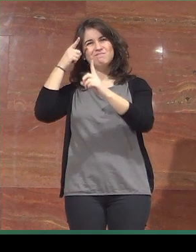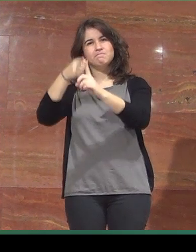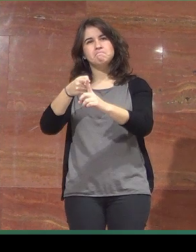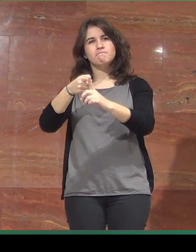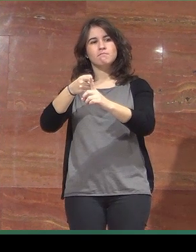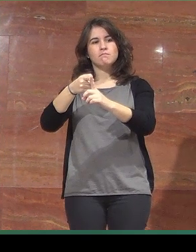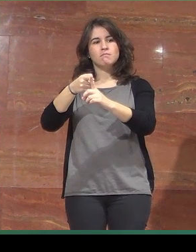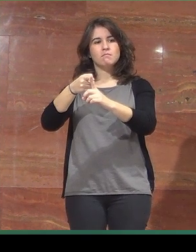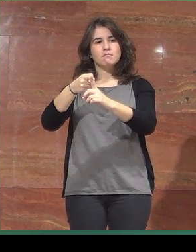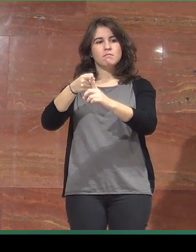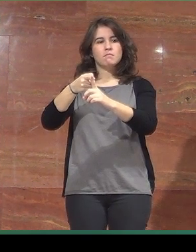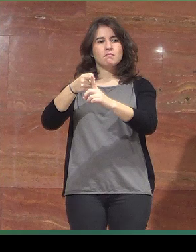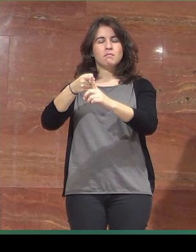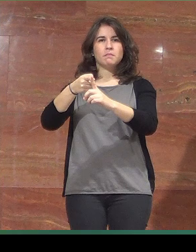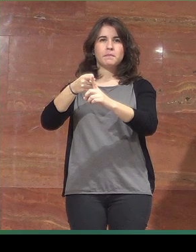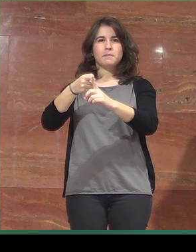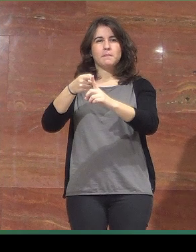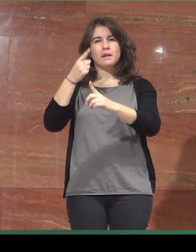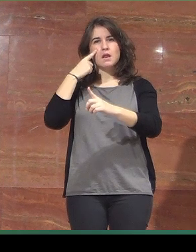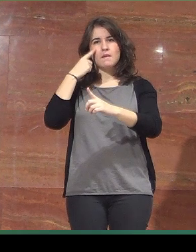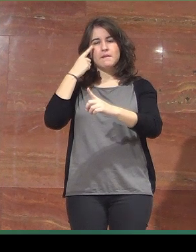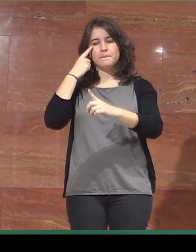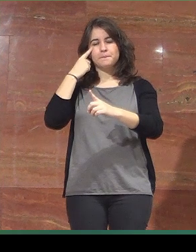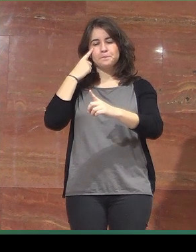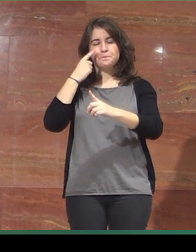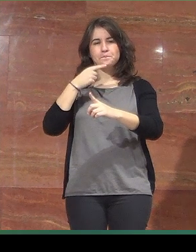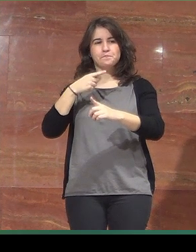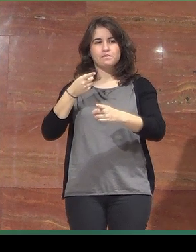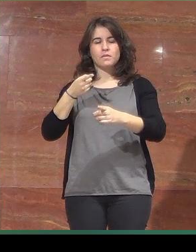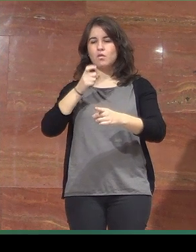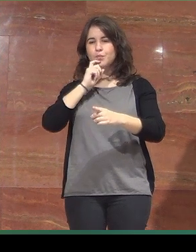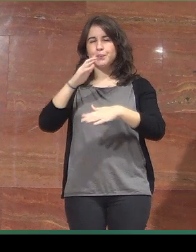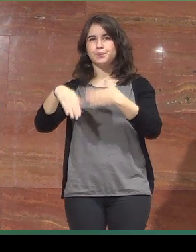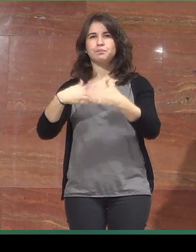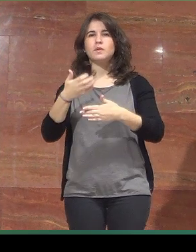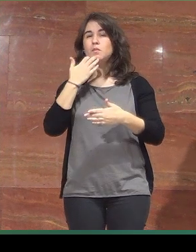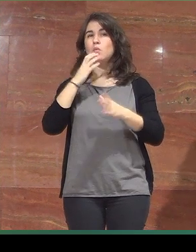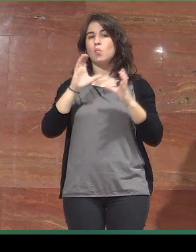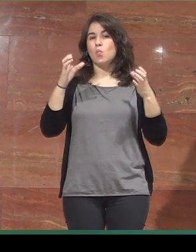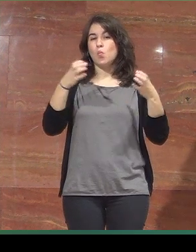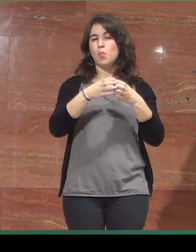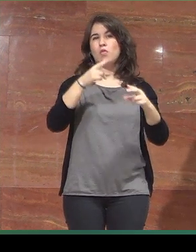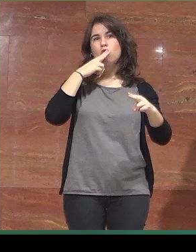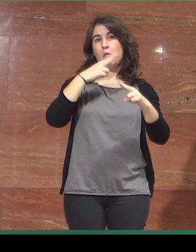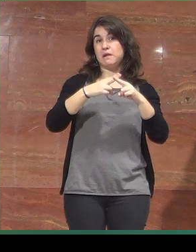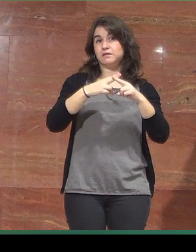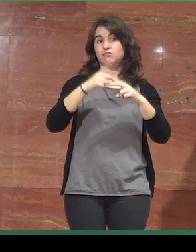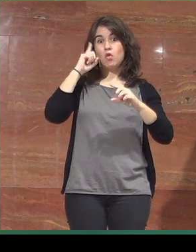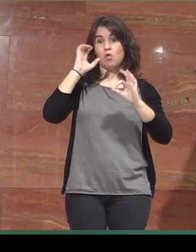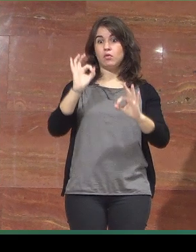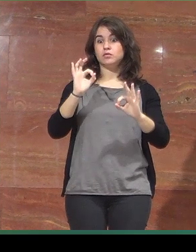consistent set of names that would link information on public